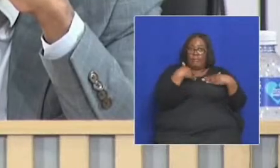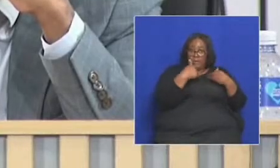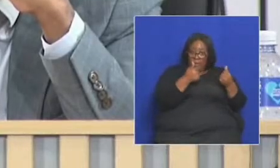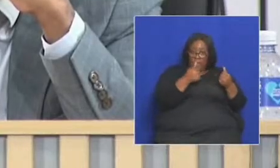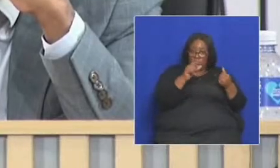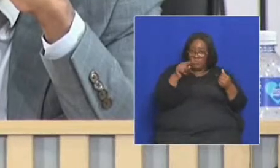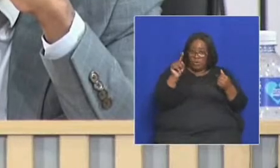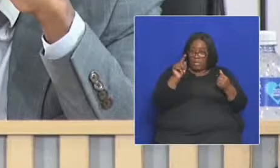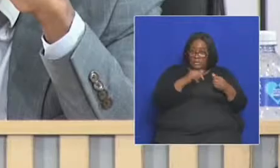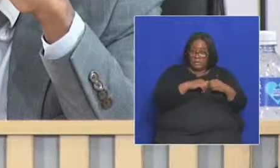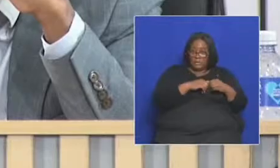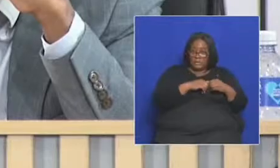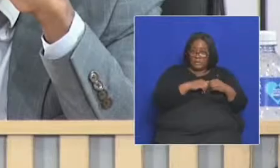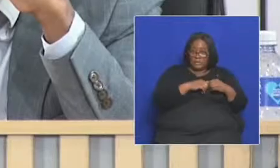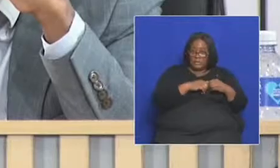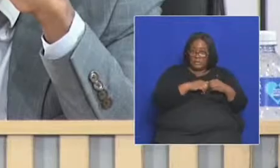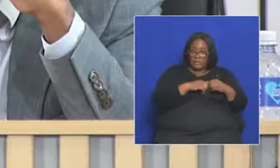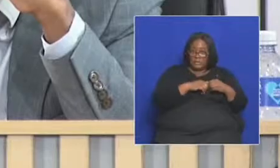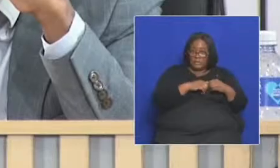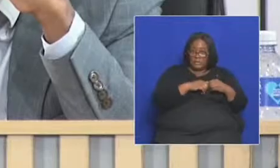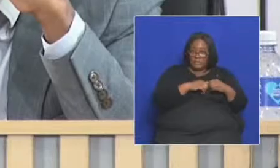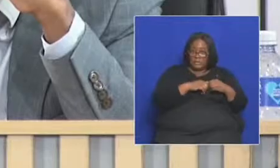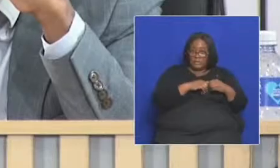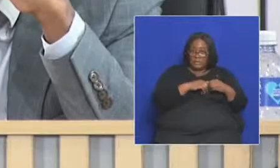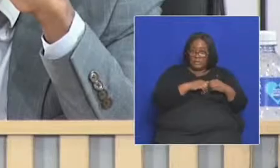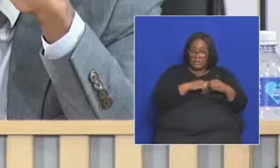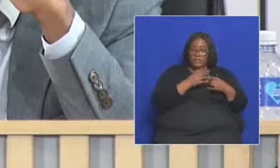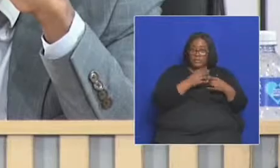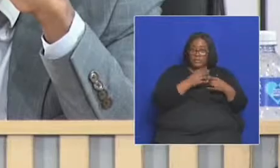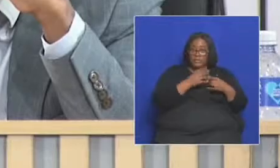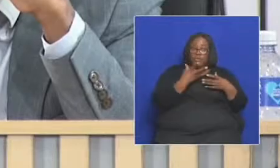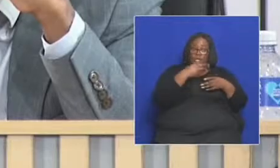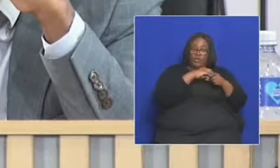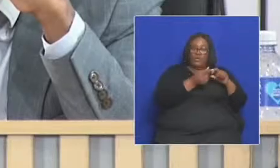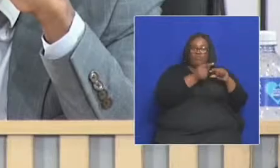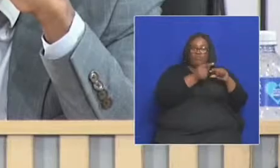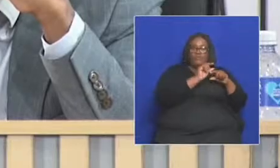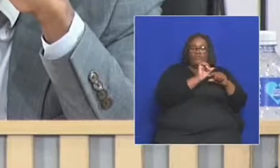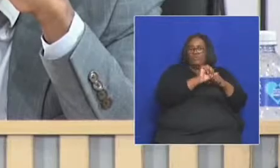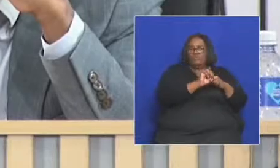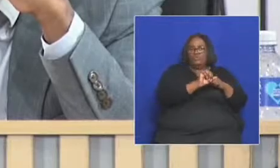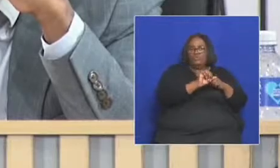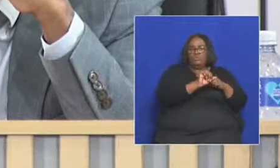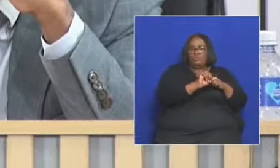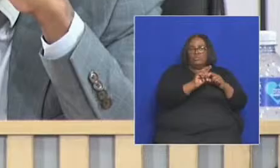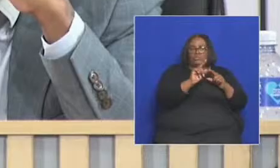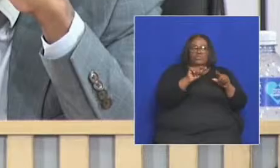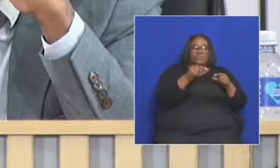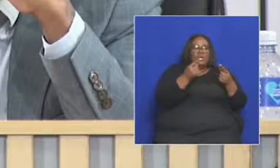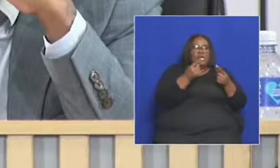To include your profit in there, you can't buy and sell for 2 million.